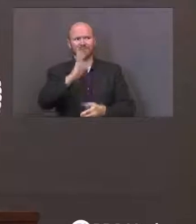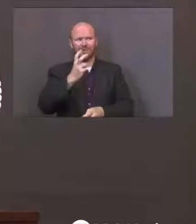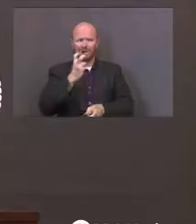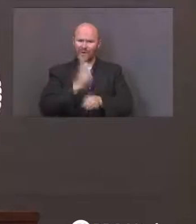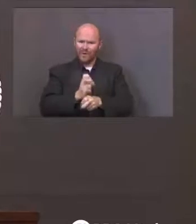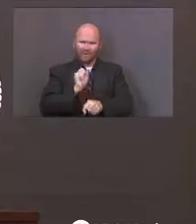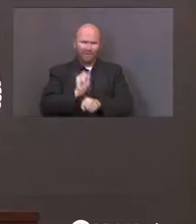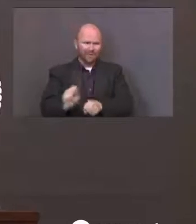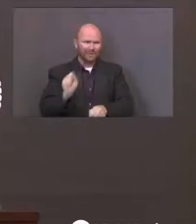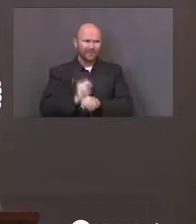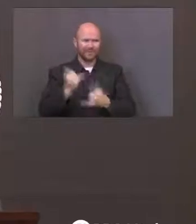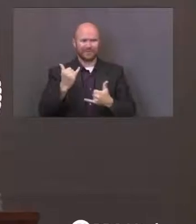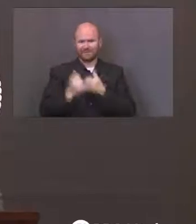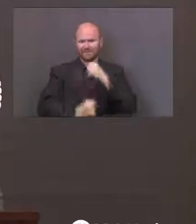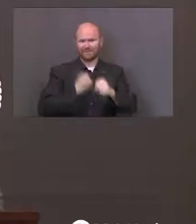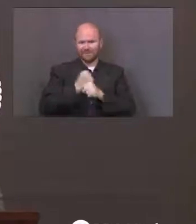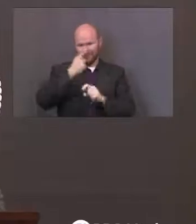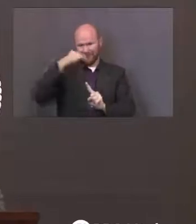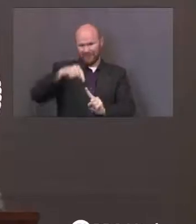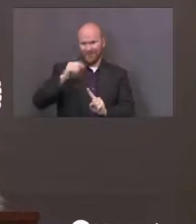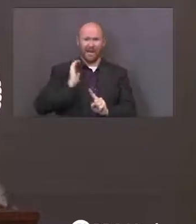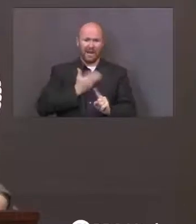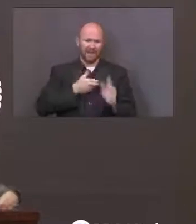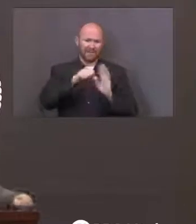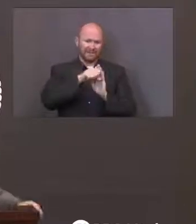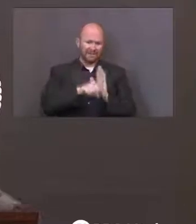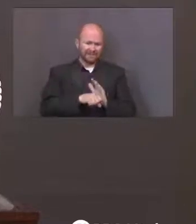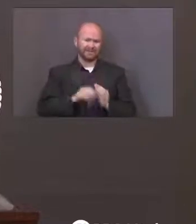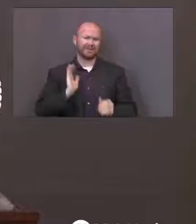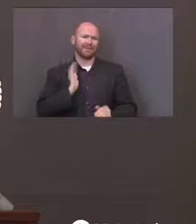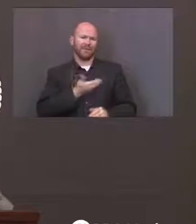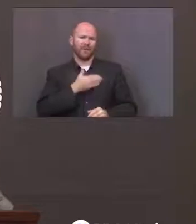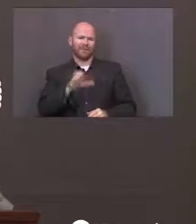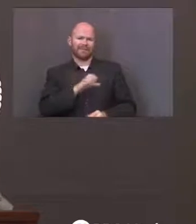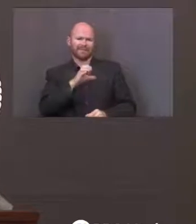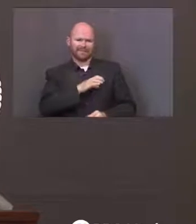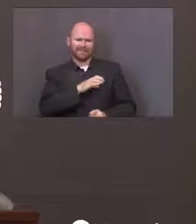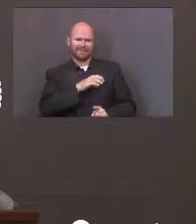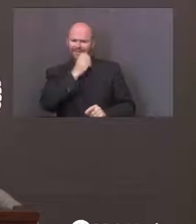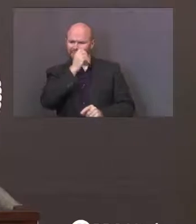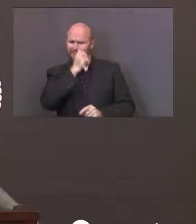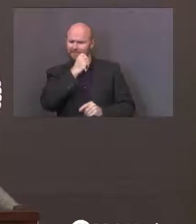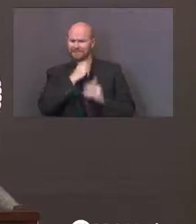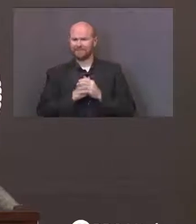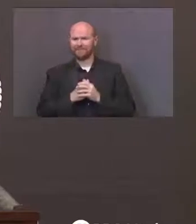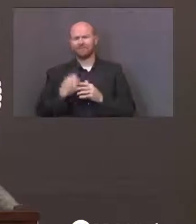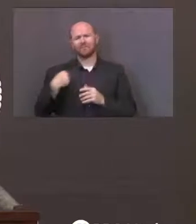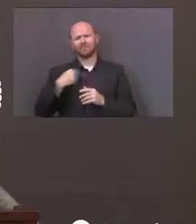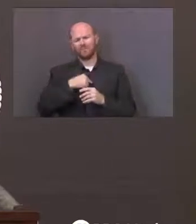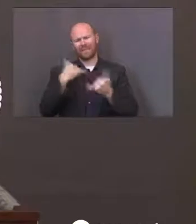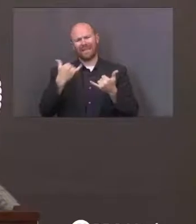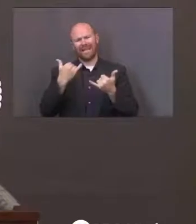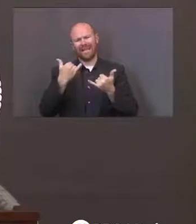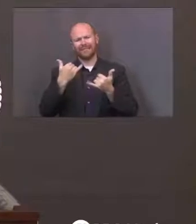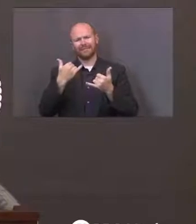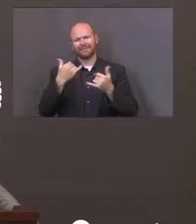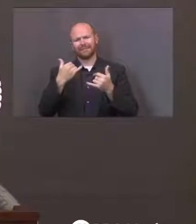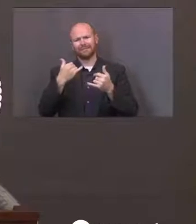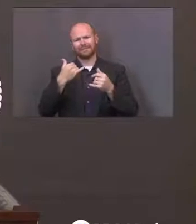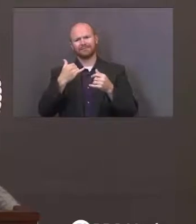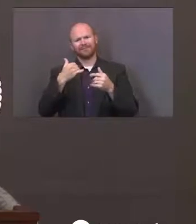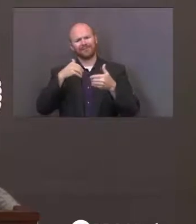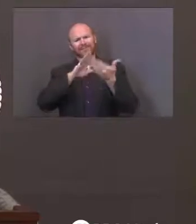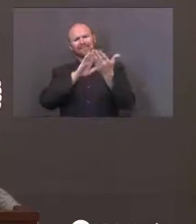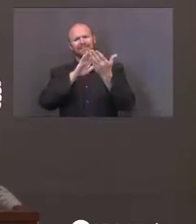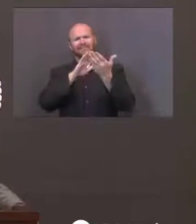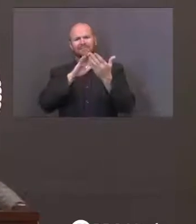you've put in this year for the state and our citizens. As we start to face big challenges